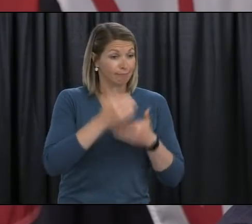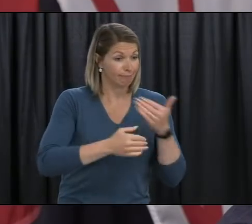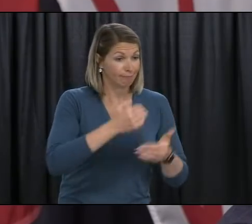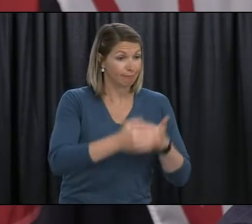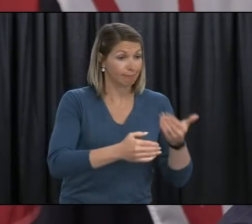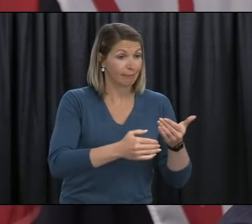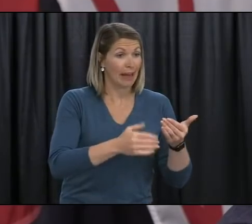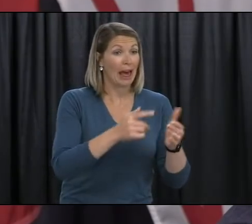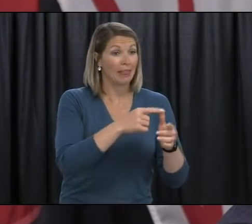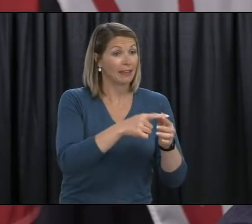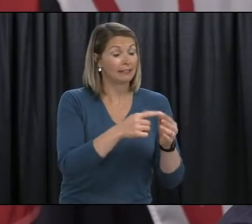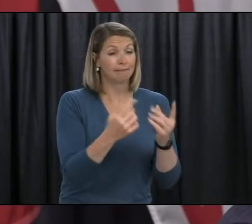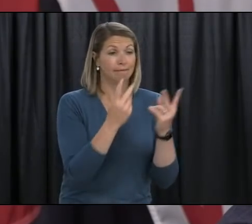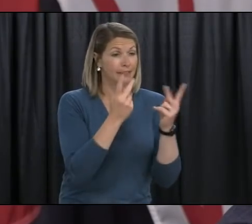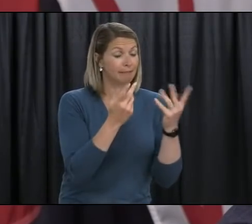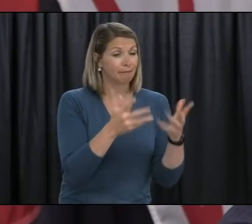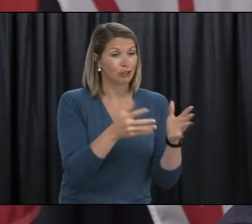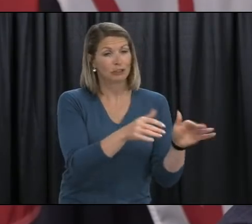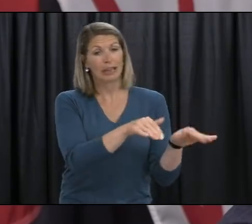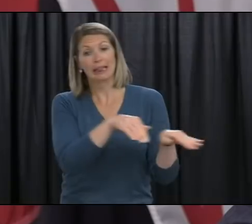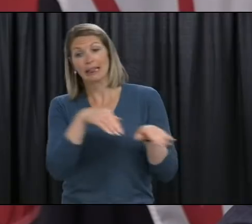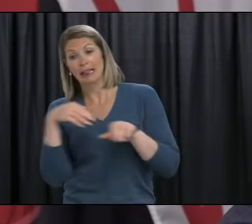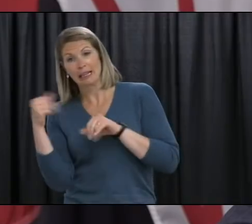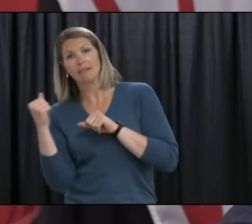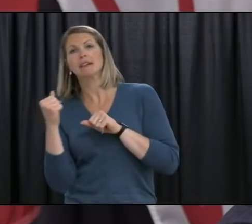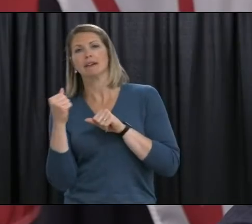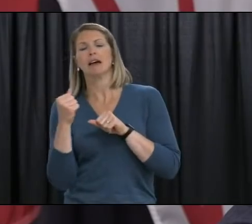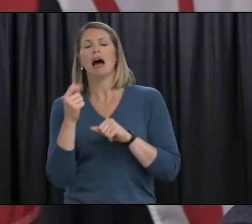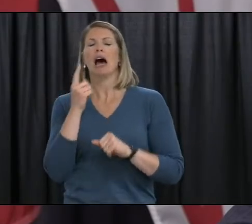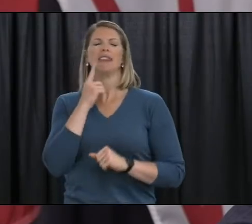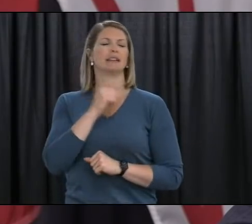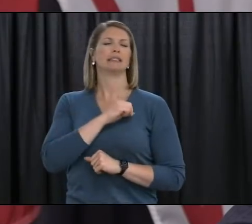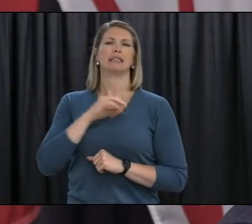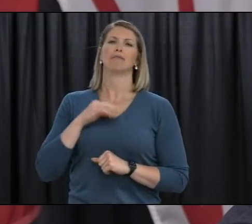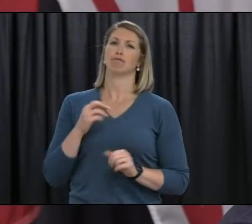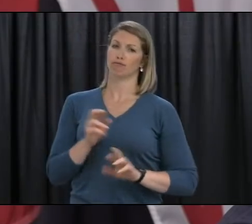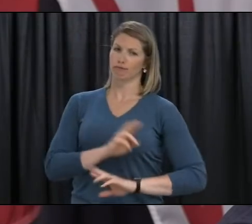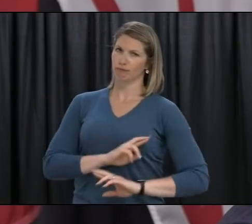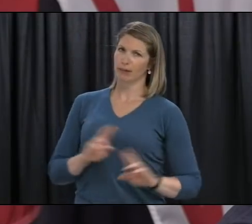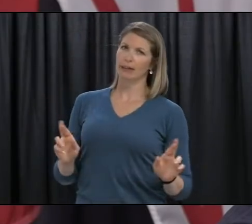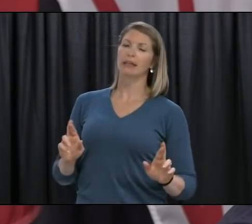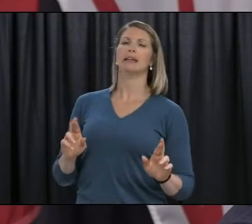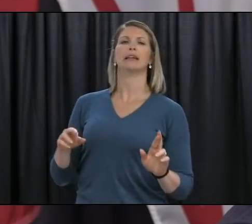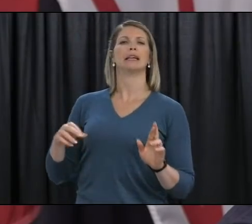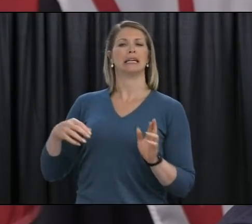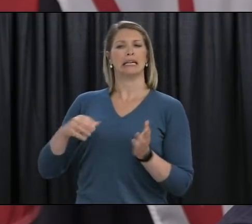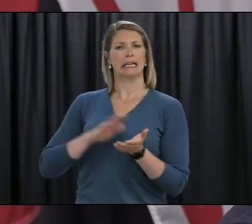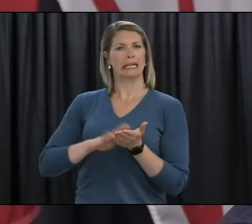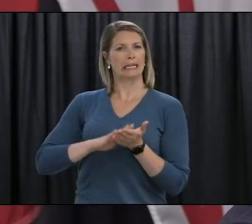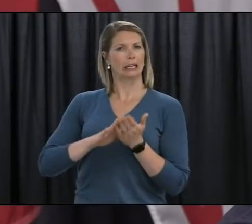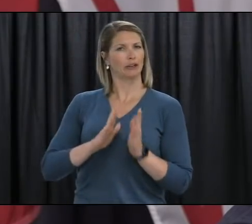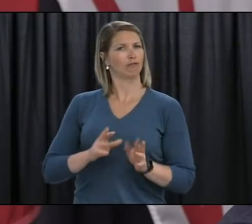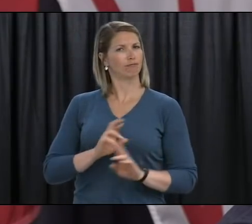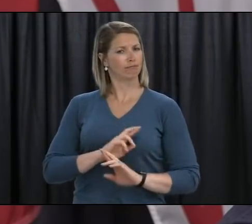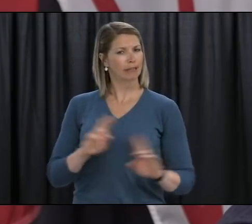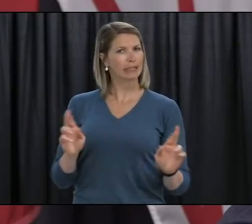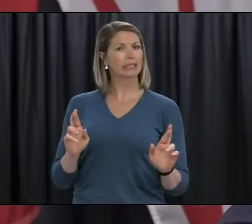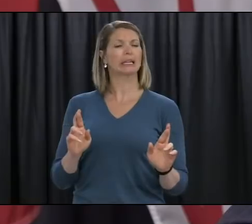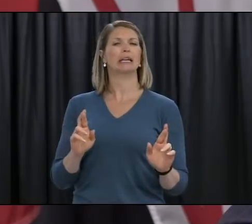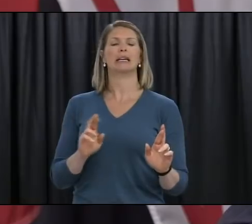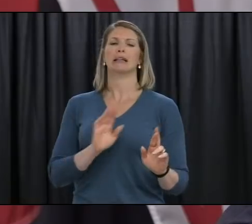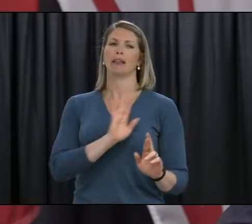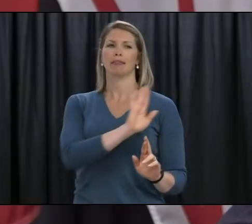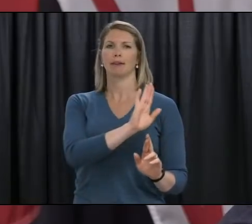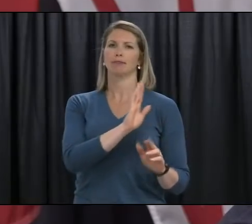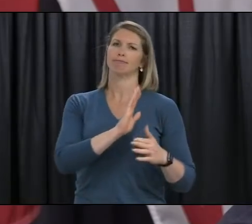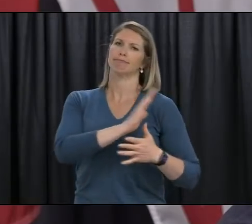think people, the managers and those staff that work there will be doing this, working with families to make sure that you can do it safe. The last